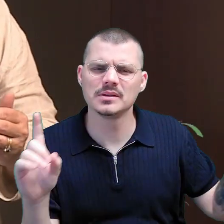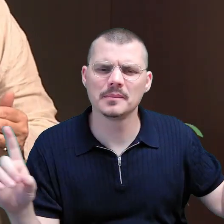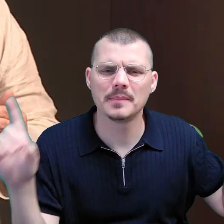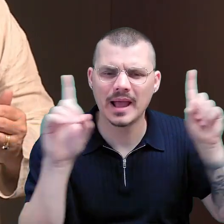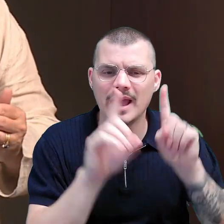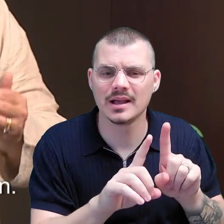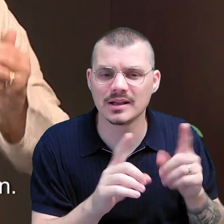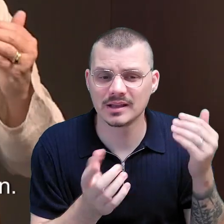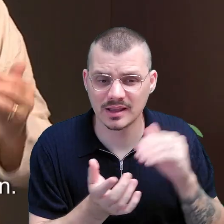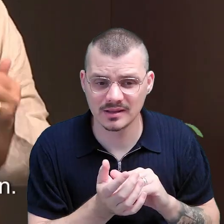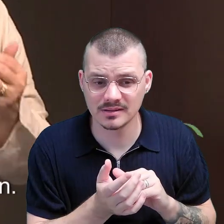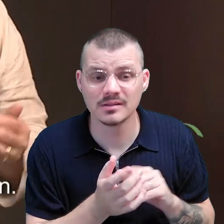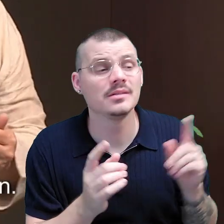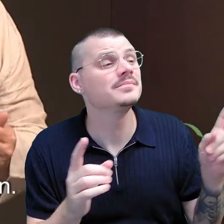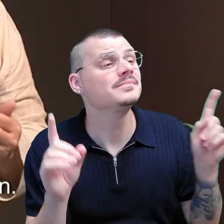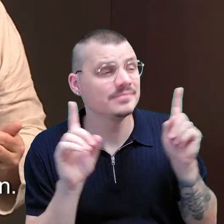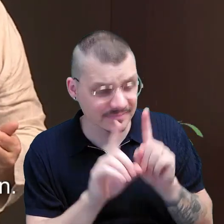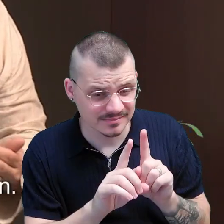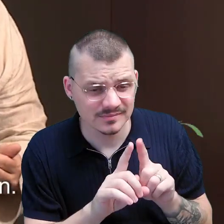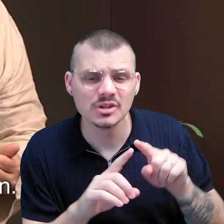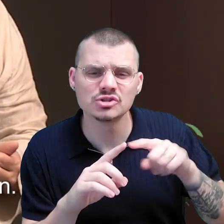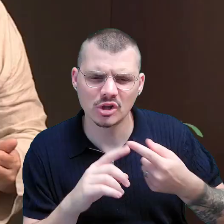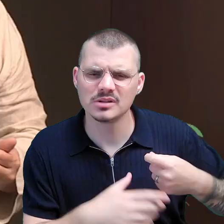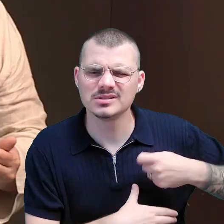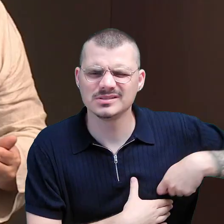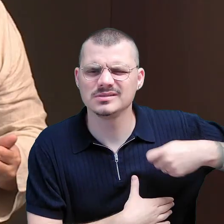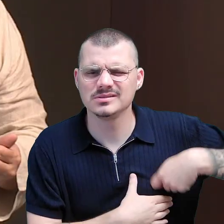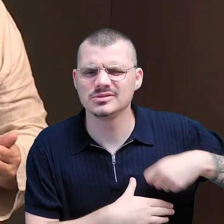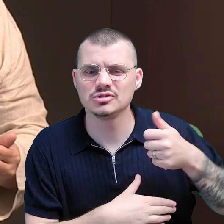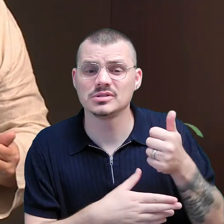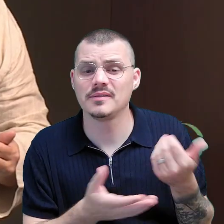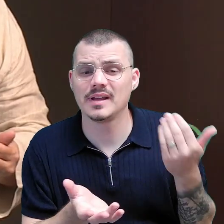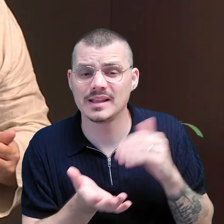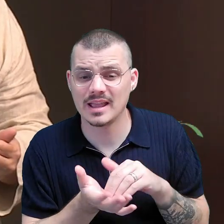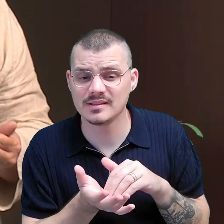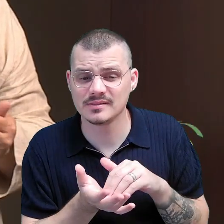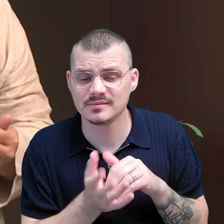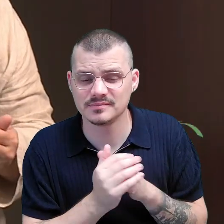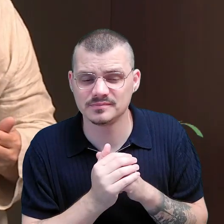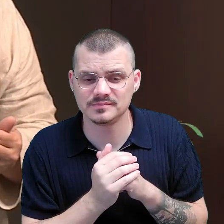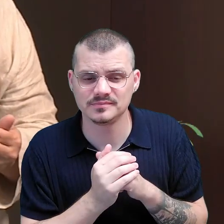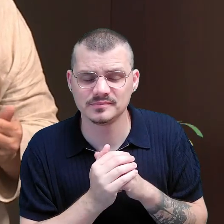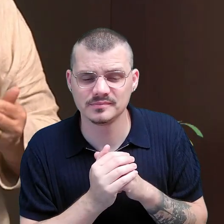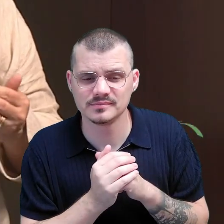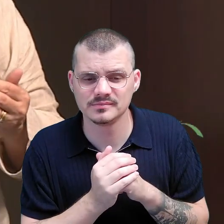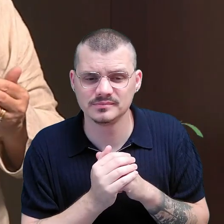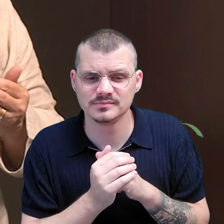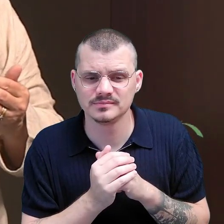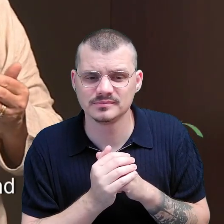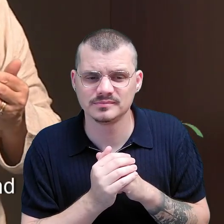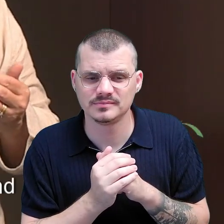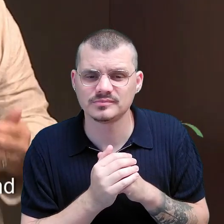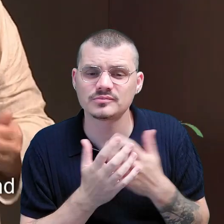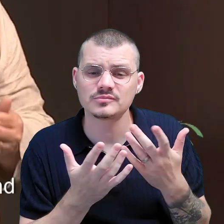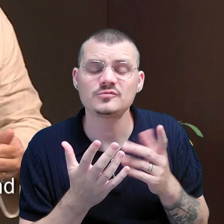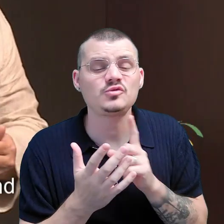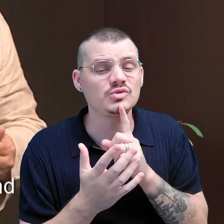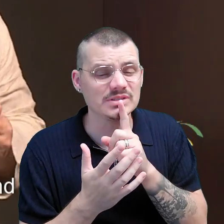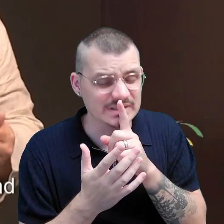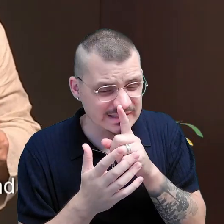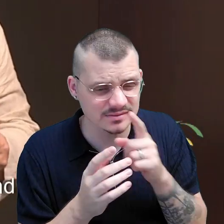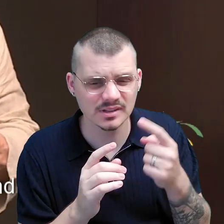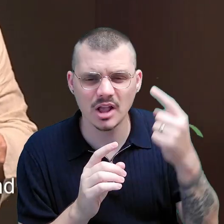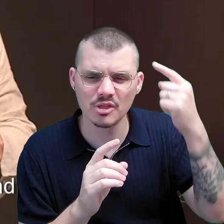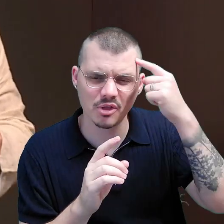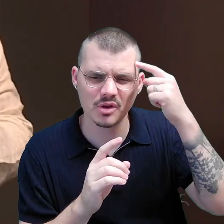together, and she started mutilating herself again. It was originally thought